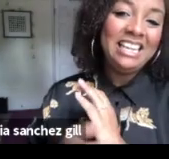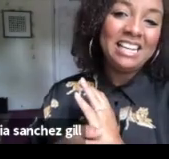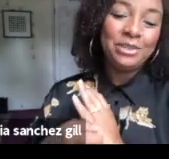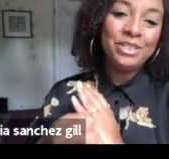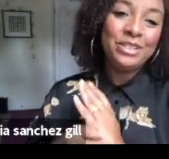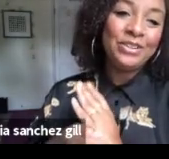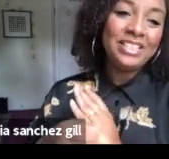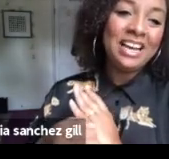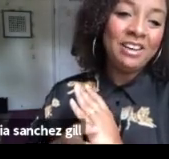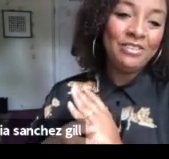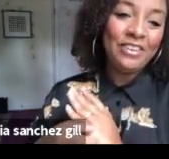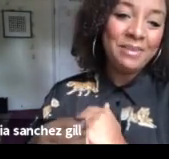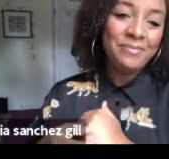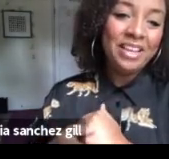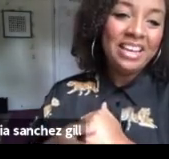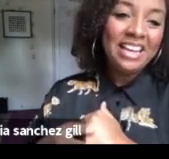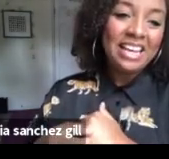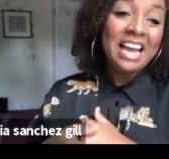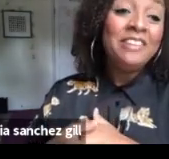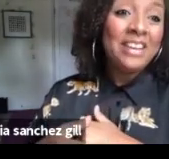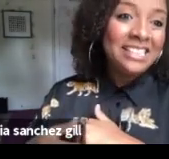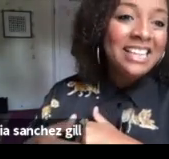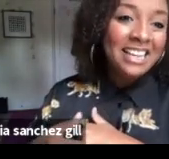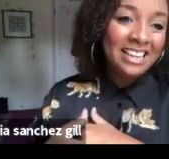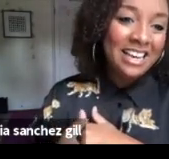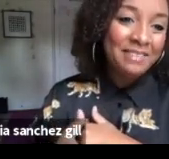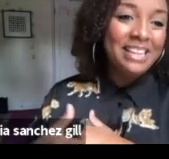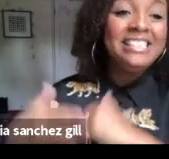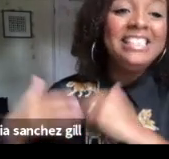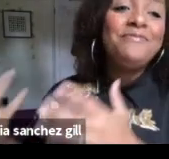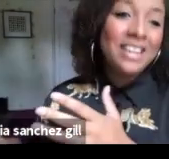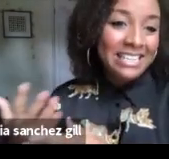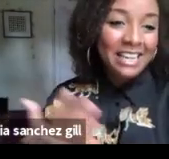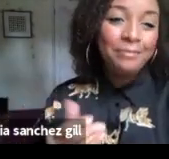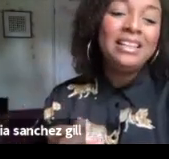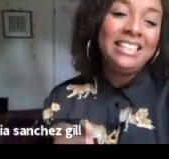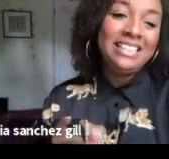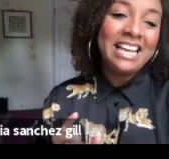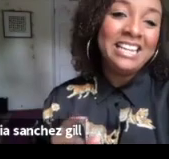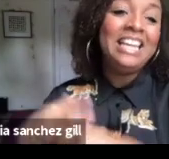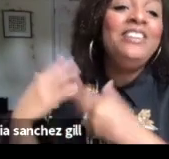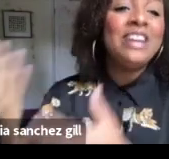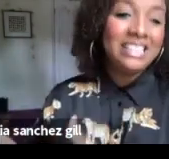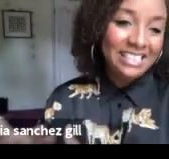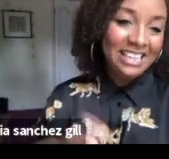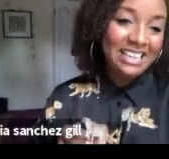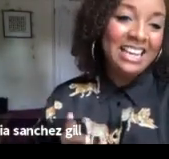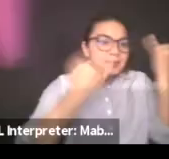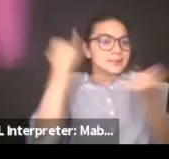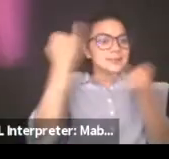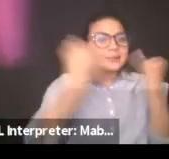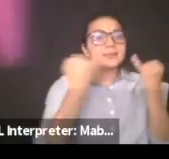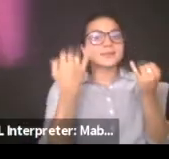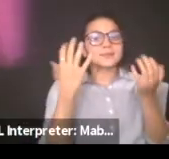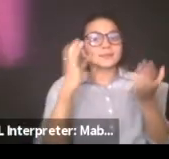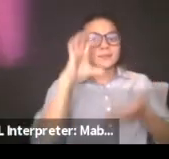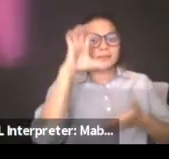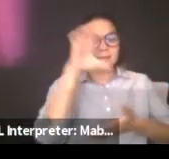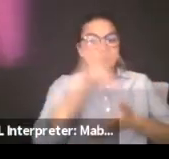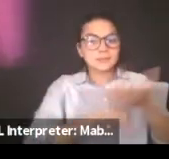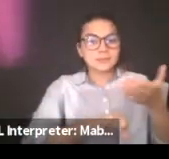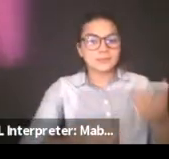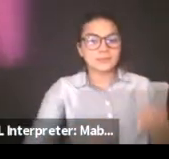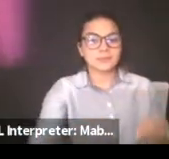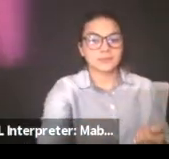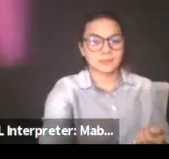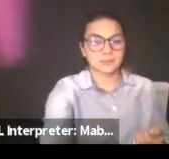see as a result of divesting and defunding police and investing in our communities